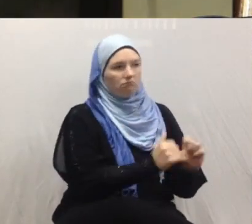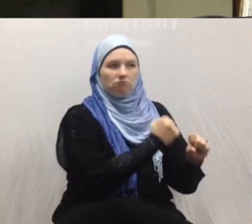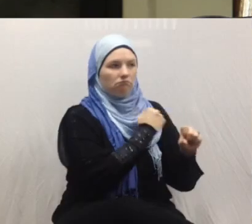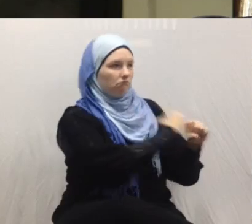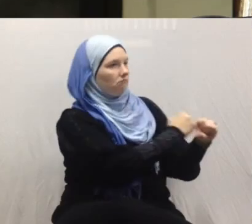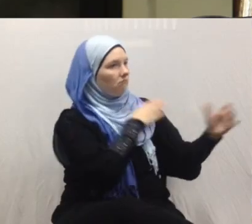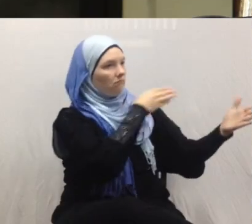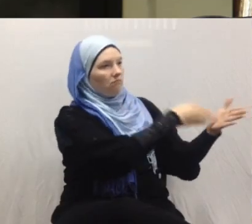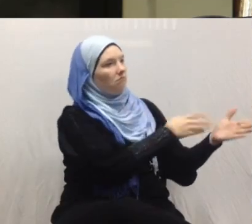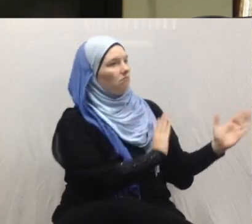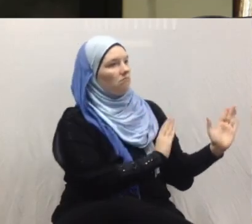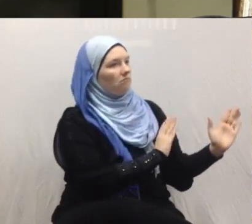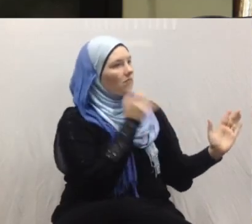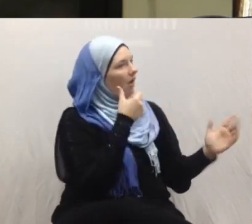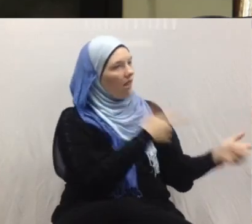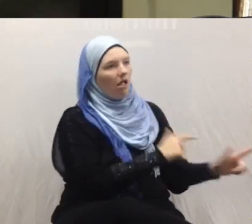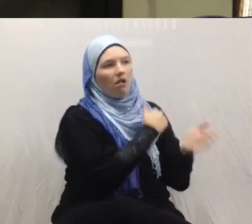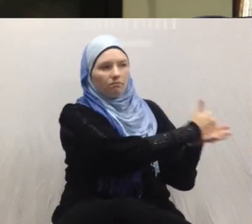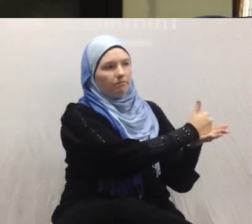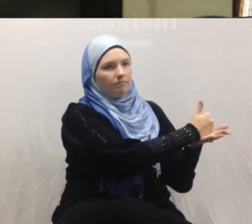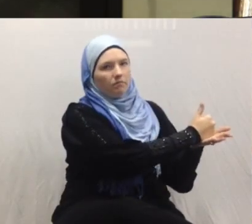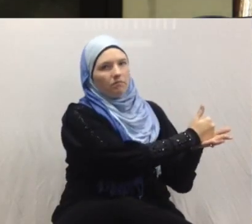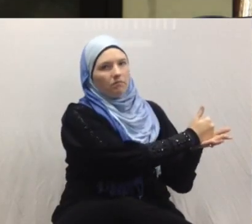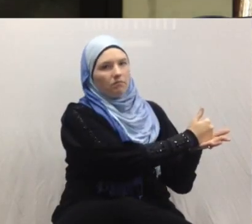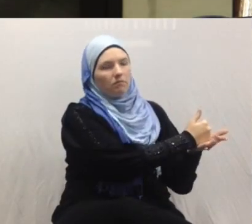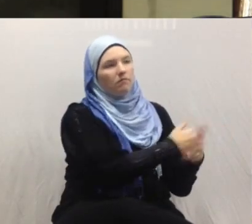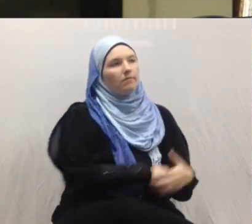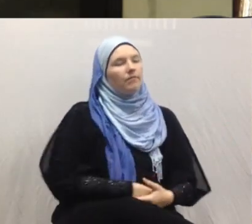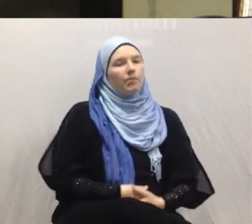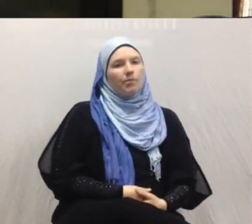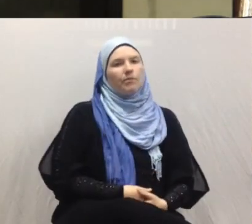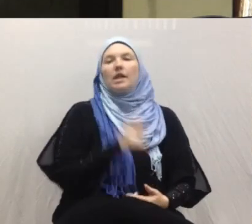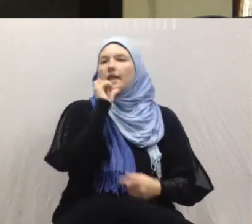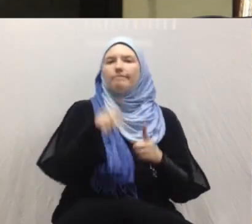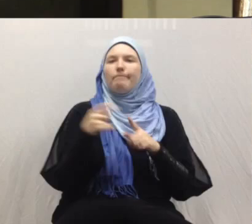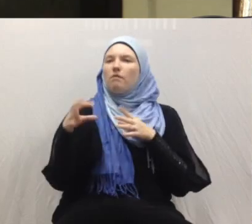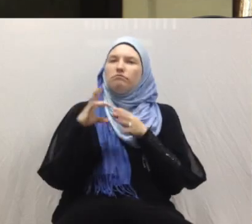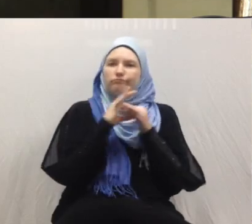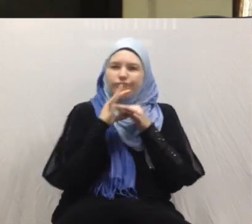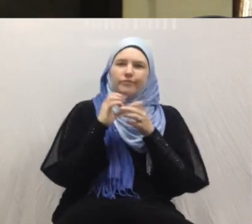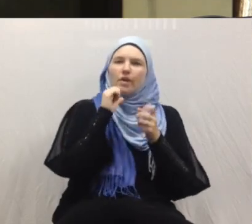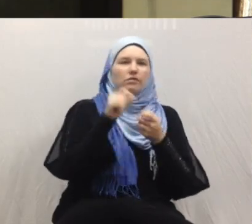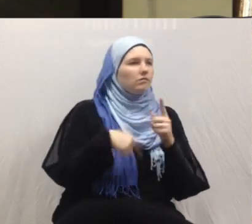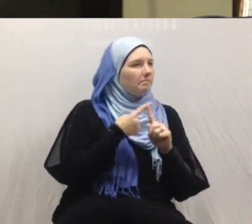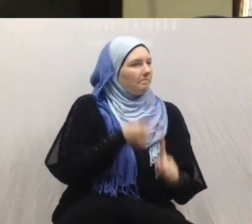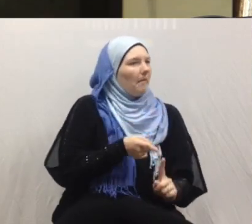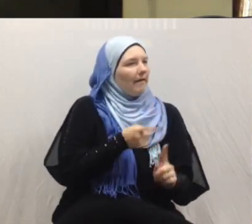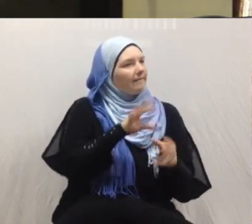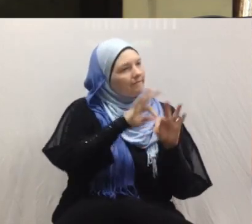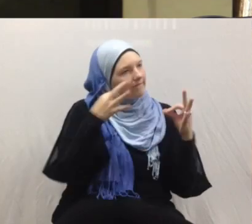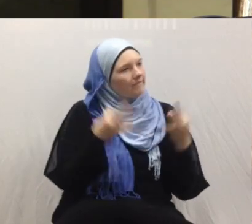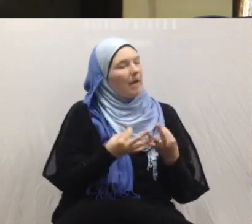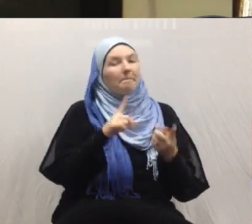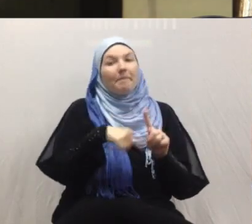is his own tribe. But this is not about relationship. This is not about kin and family. This is about